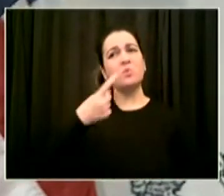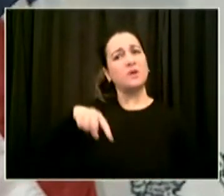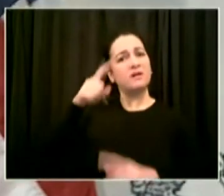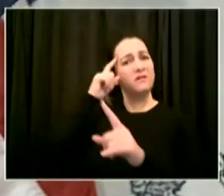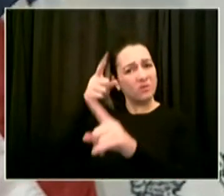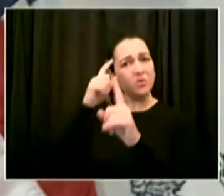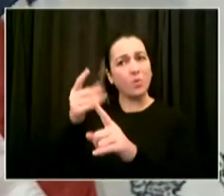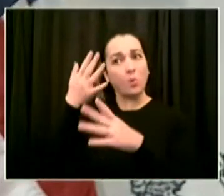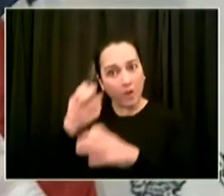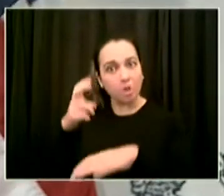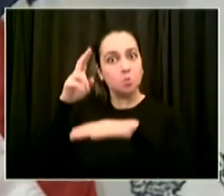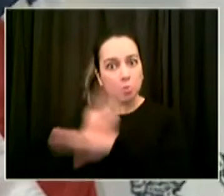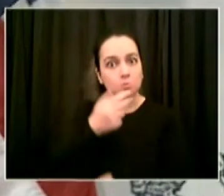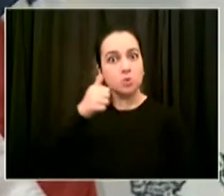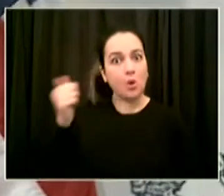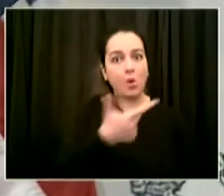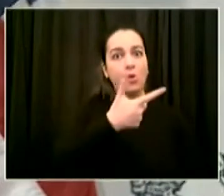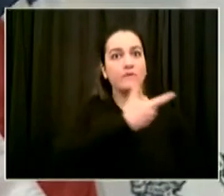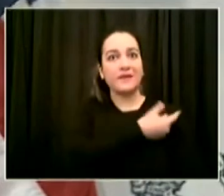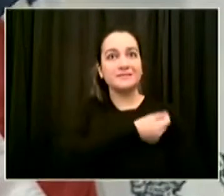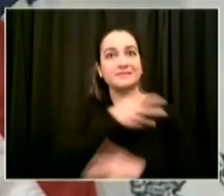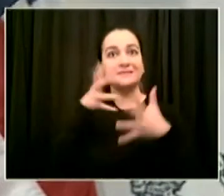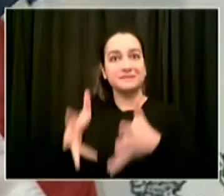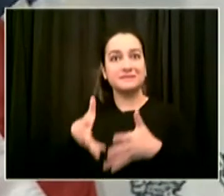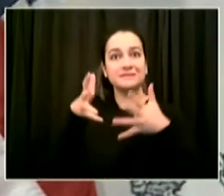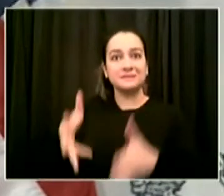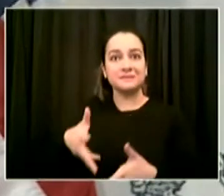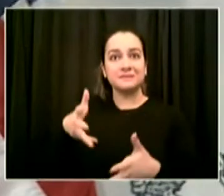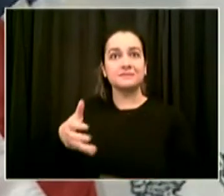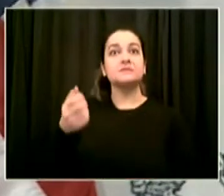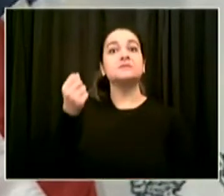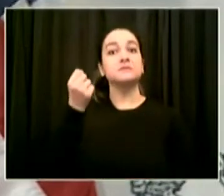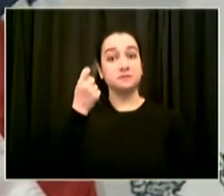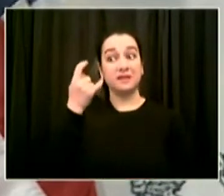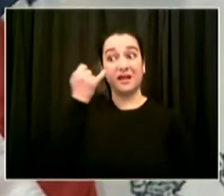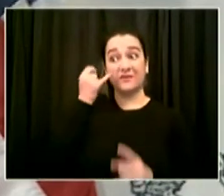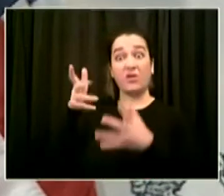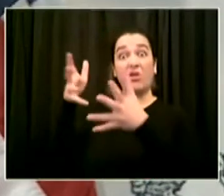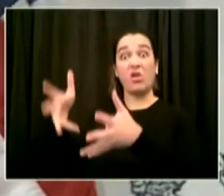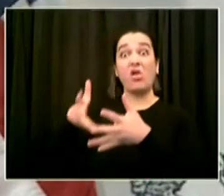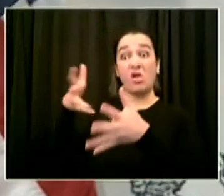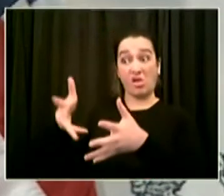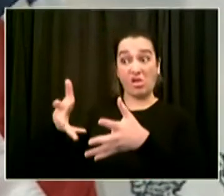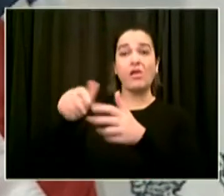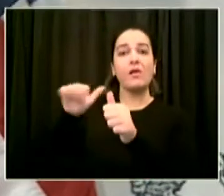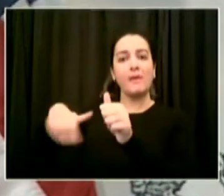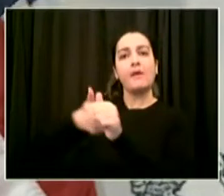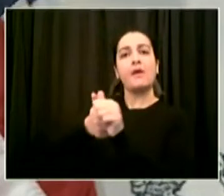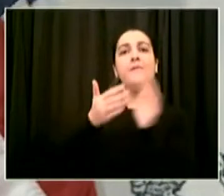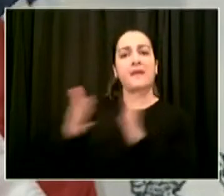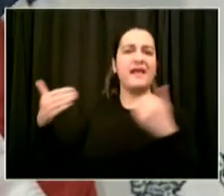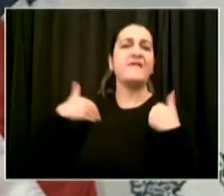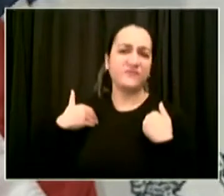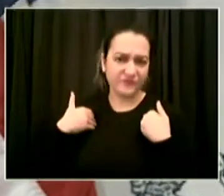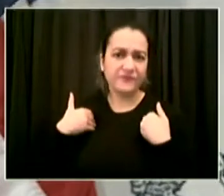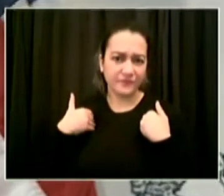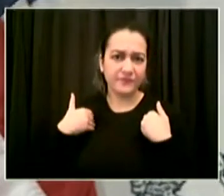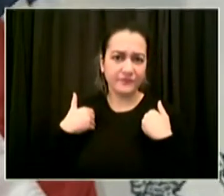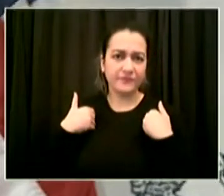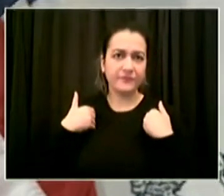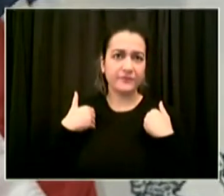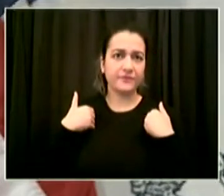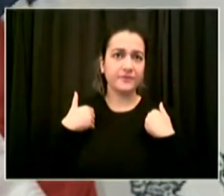these vaccination sites are adamant about wanting to use every dose. I'm sure sometimes things don't work as planned, but I know